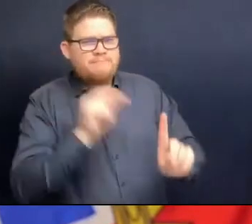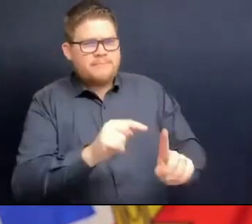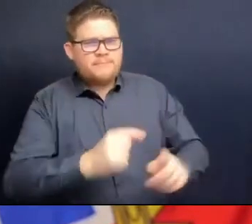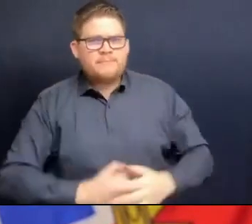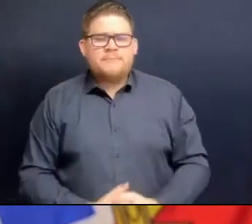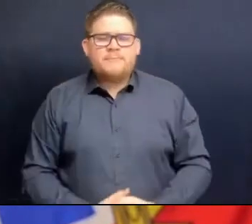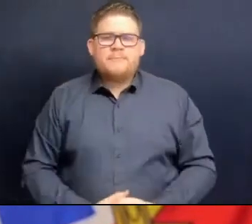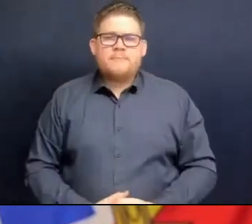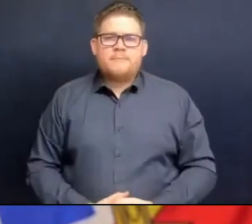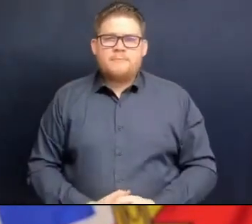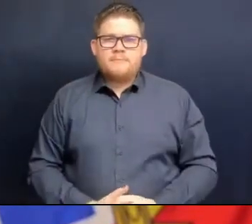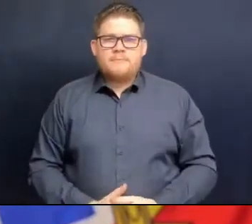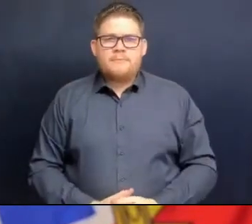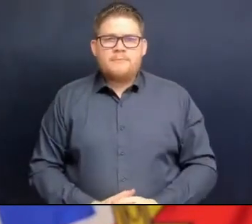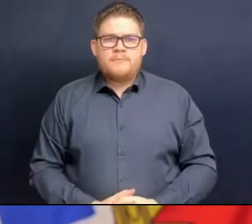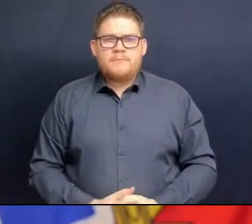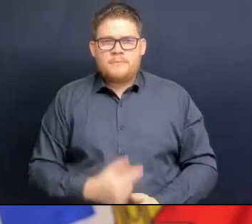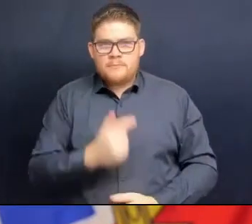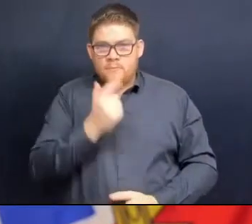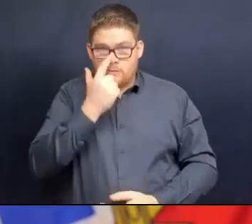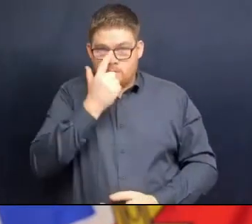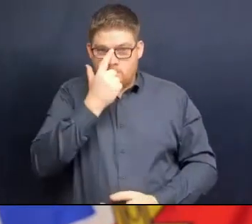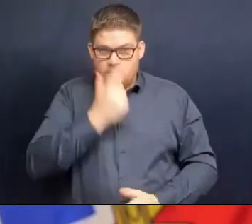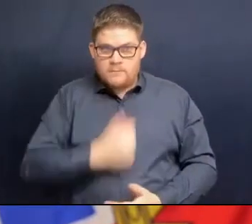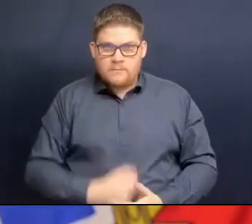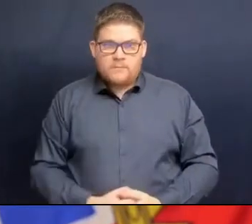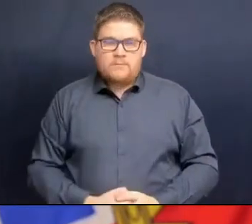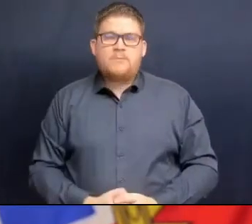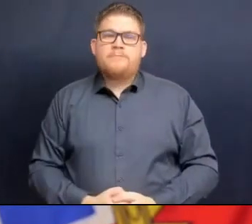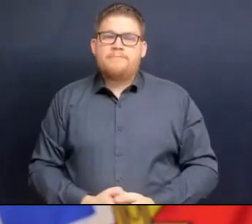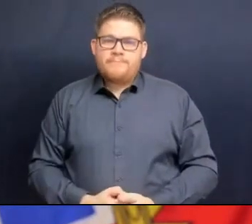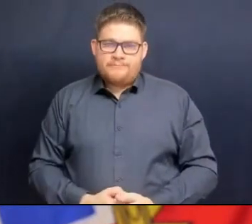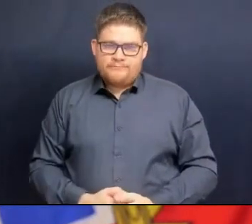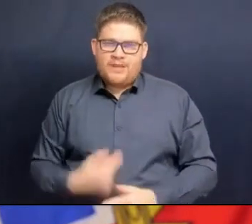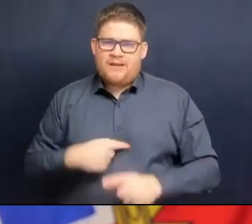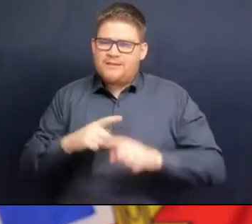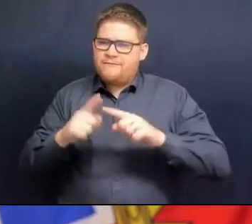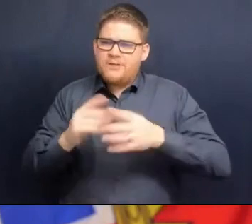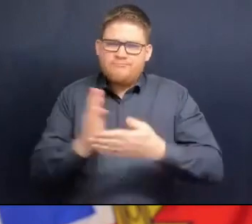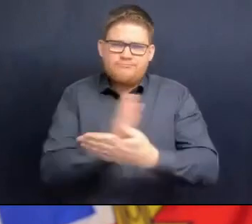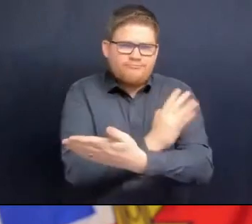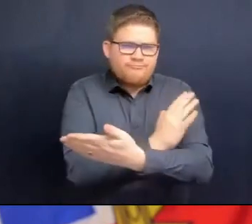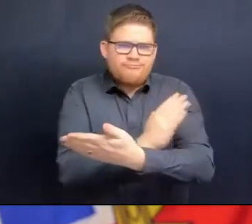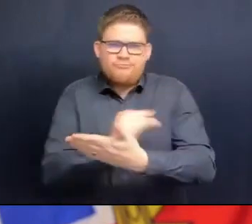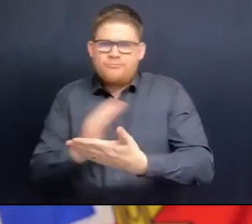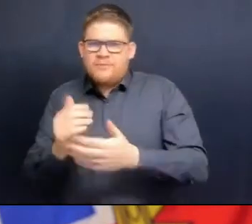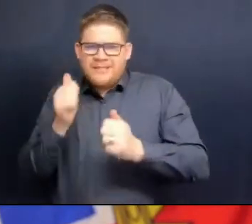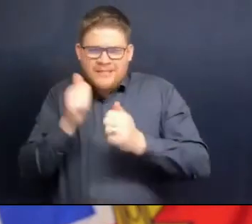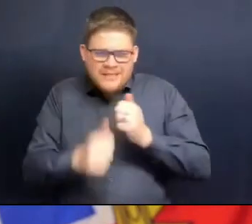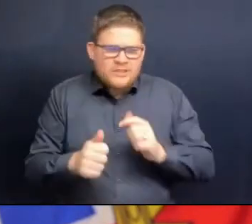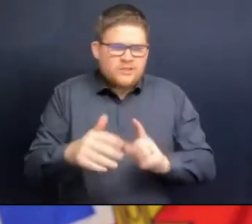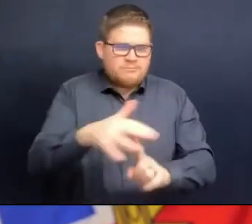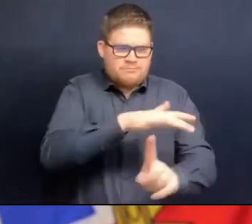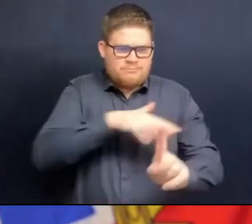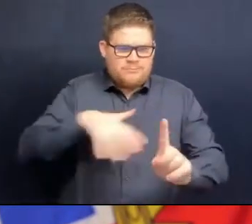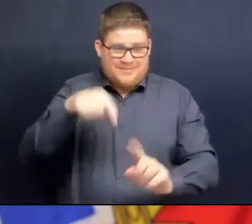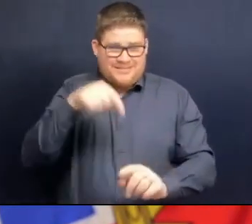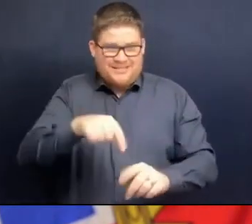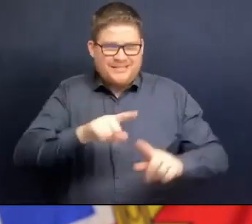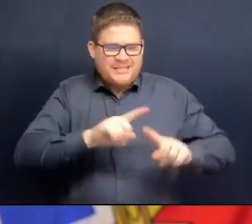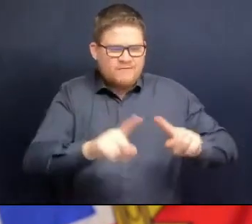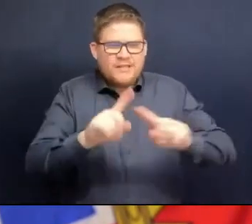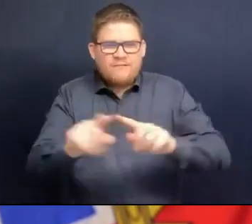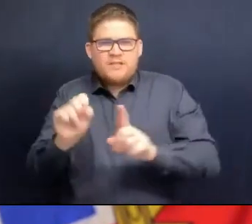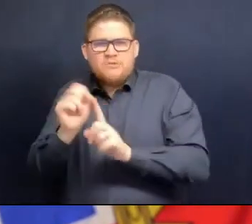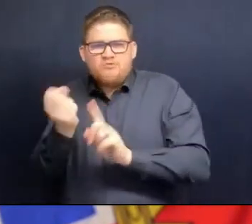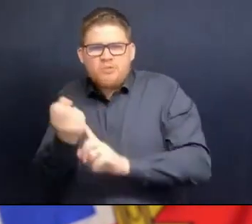settings at preventing transmission of infection. So this is a whole spectrum of things. And depending on the setting,